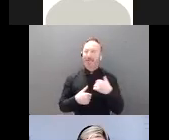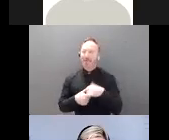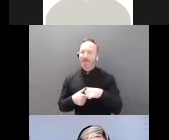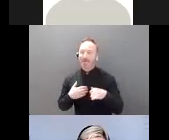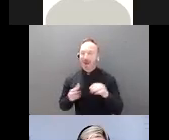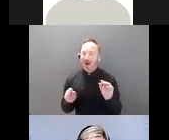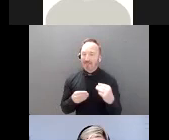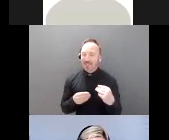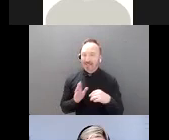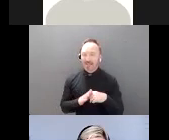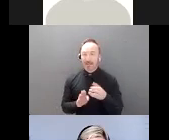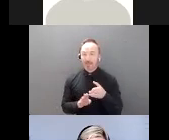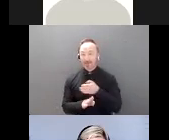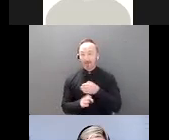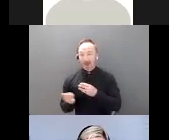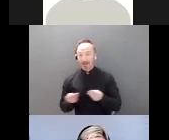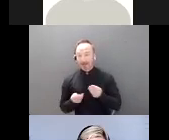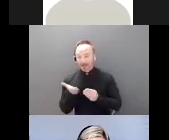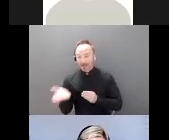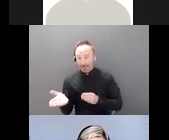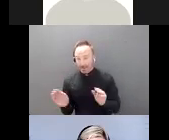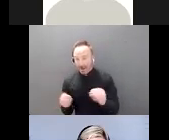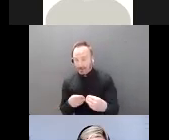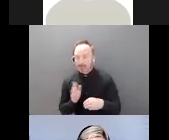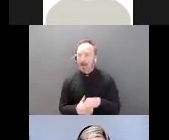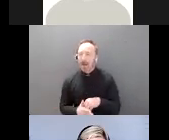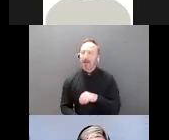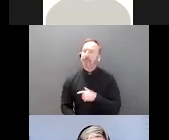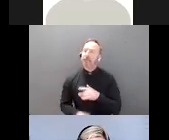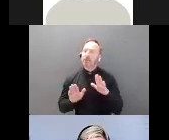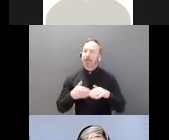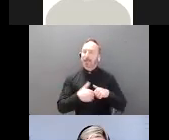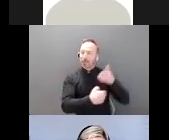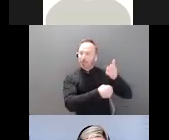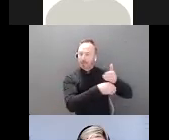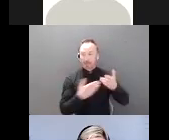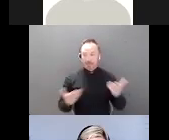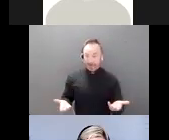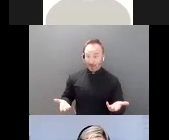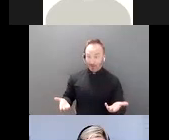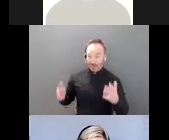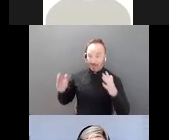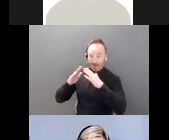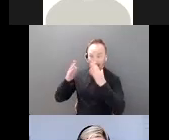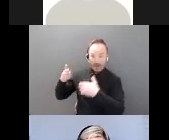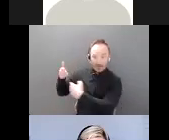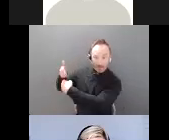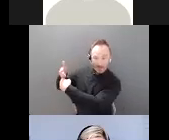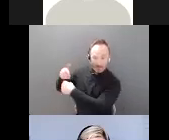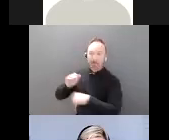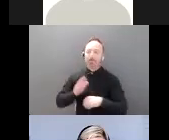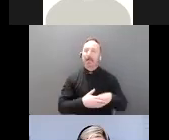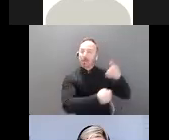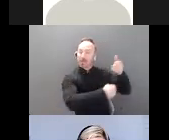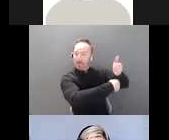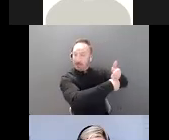used to mediate in, it was really good because there was a window. There's a window here beside me, but there's when I was sitting, there was always this window here. It was